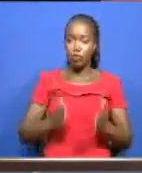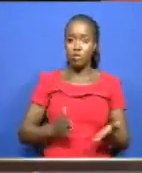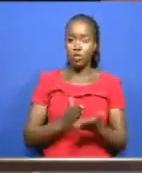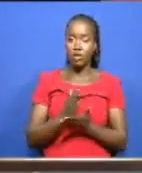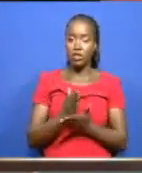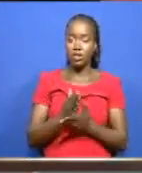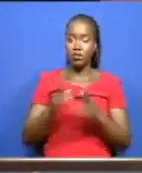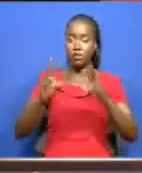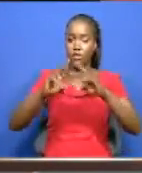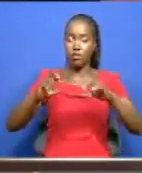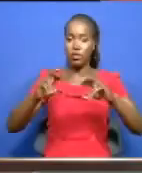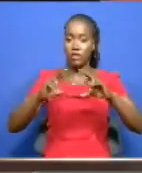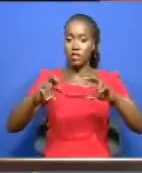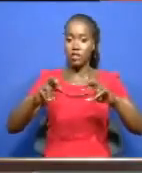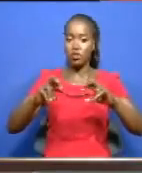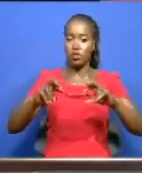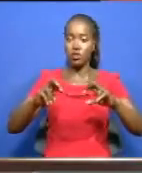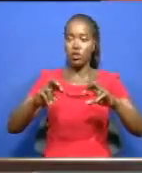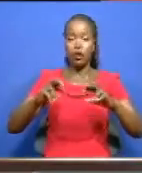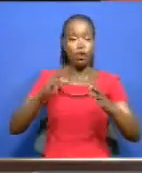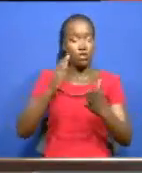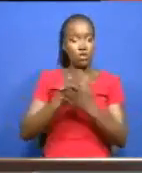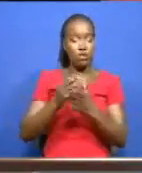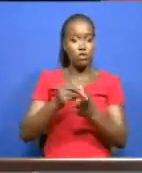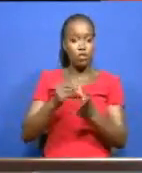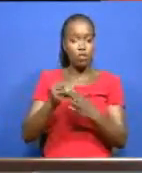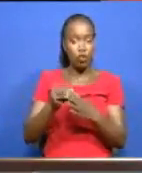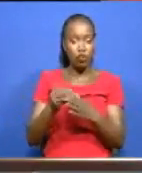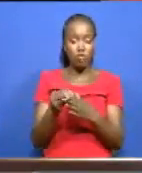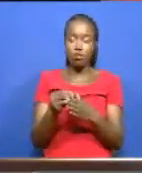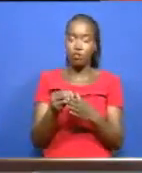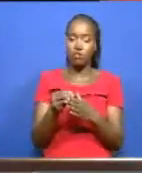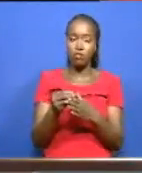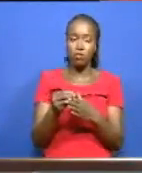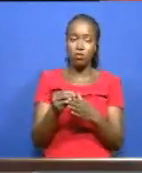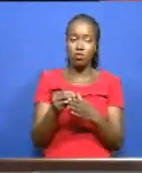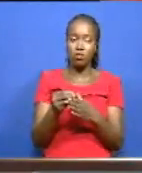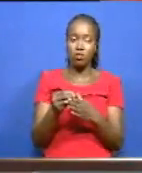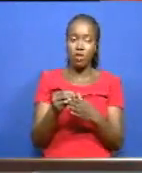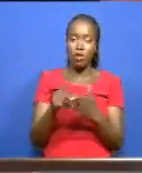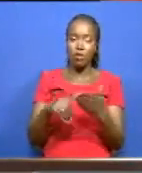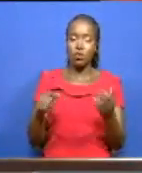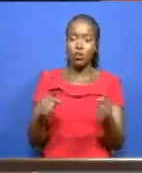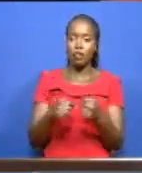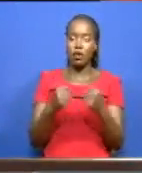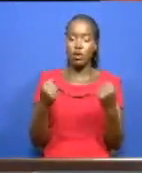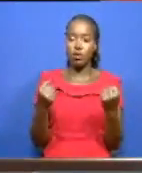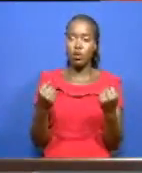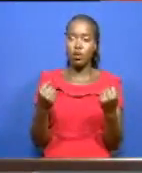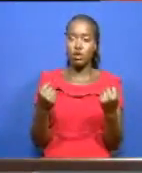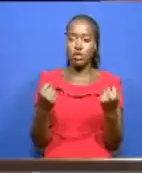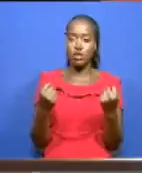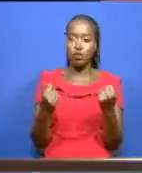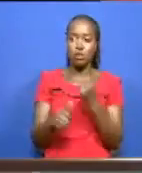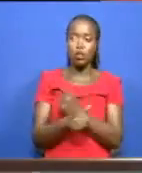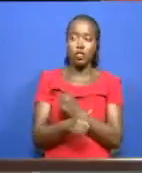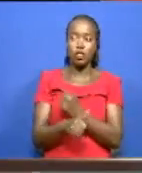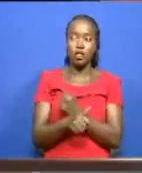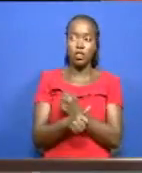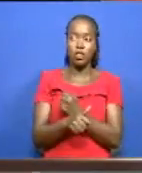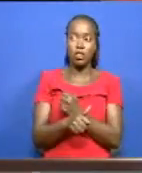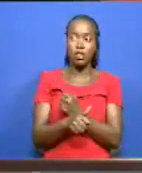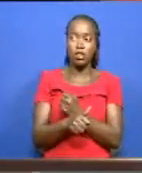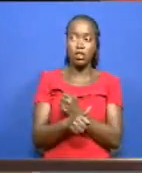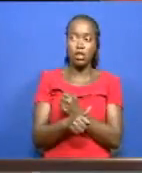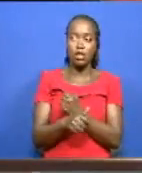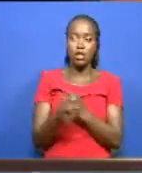for investigations on the truth or otherwise, because what is happening would be dangerous to all of us